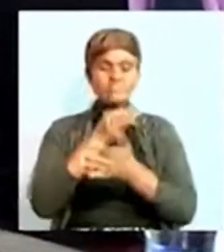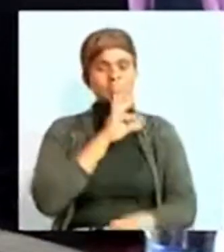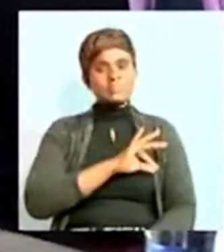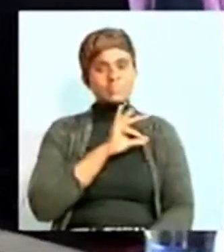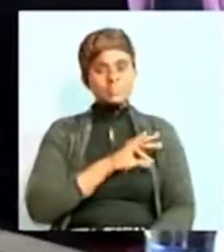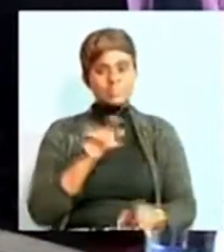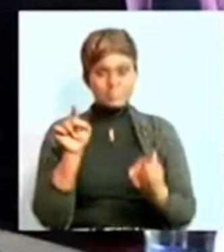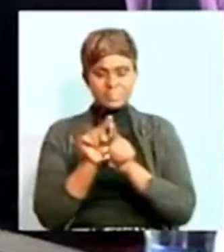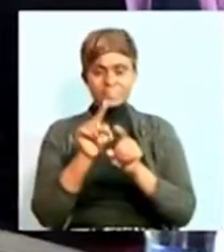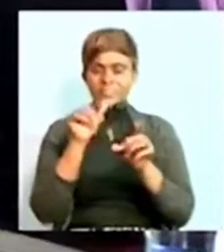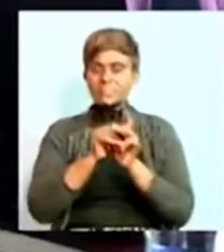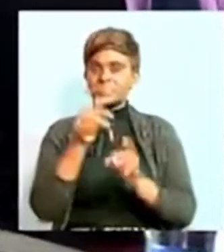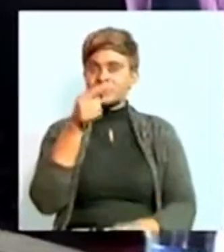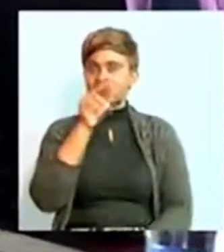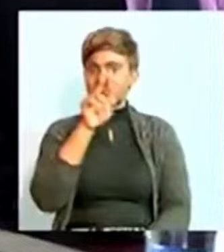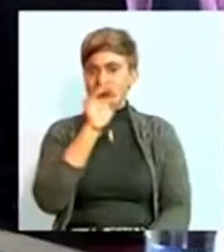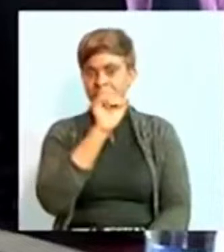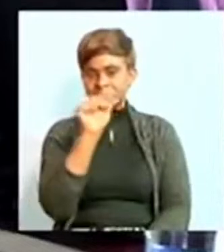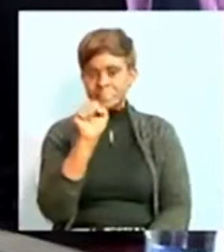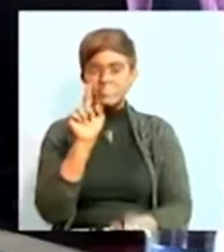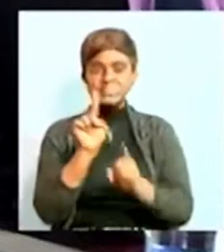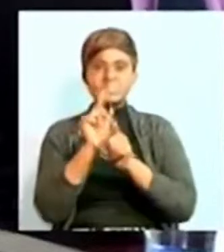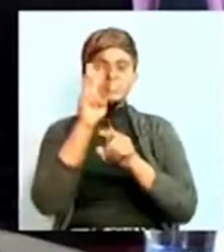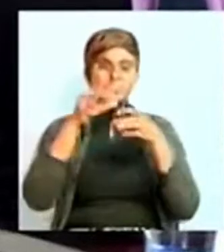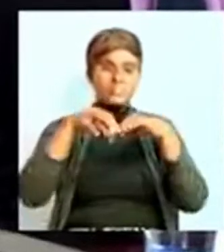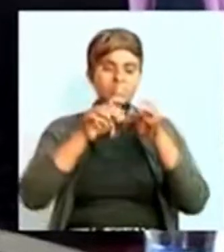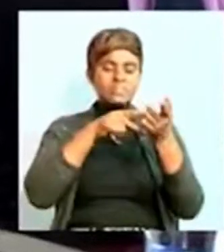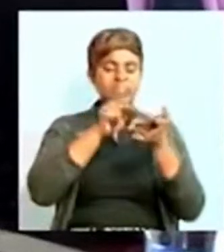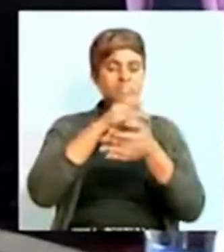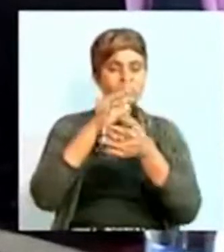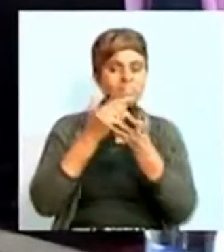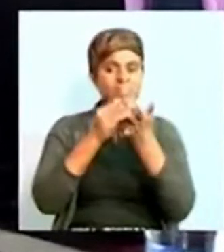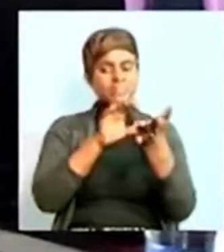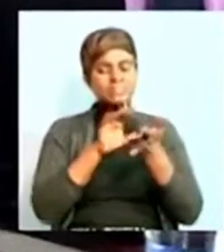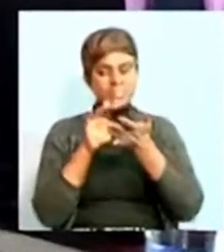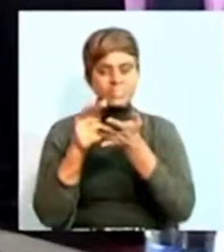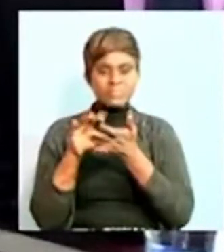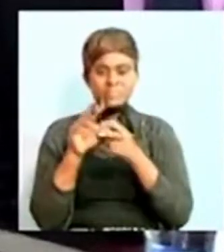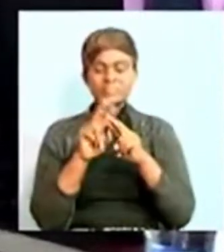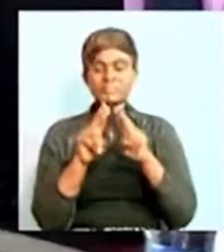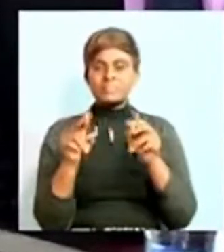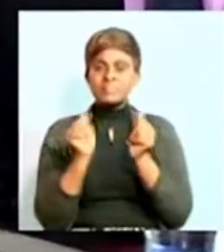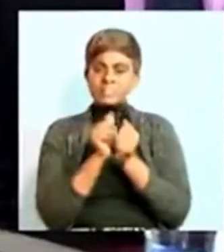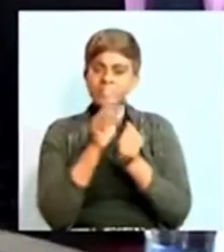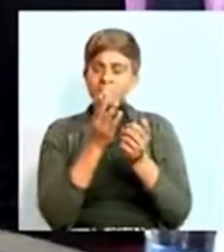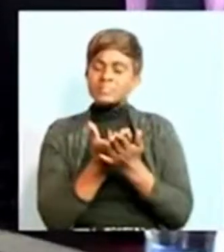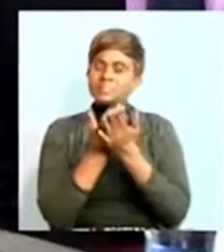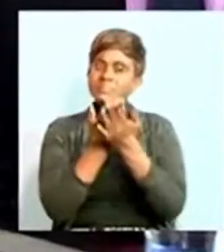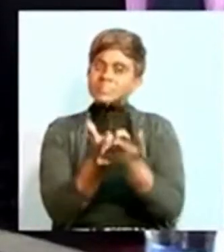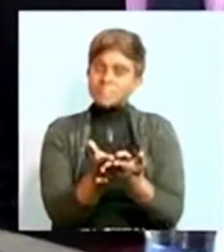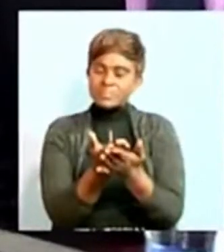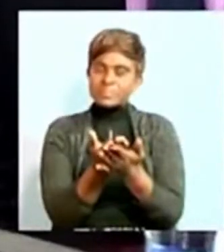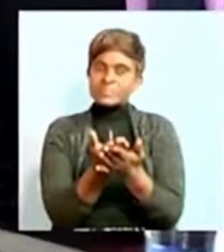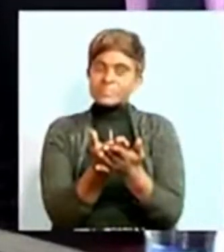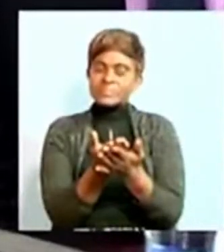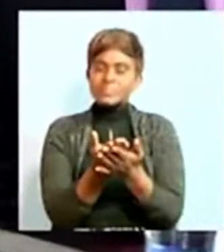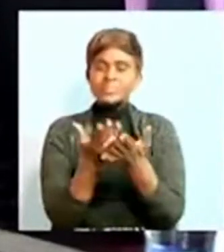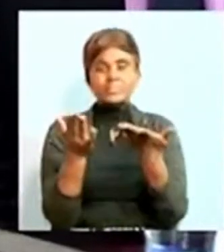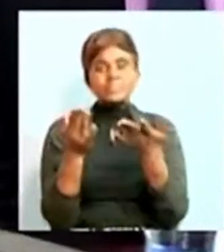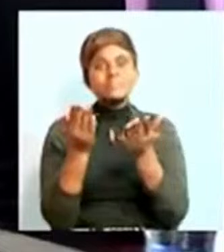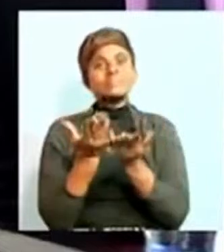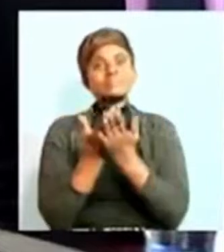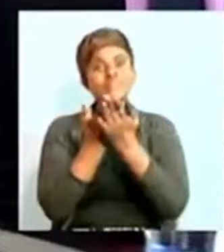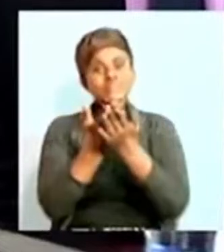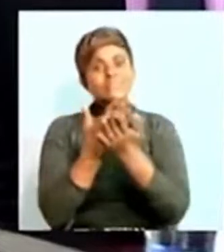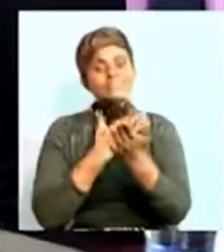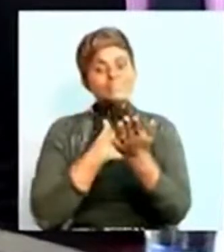at gross and will continue paying off the debt. Chair, with these submissions, permit me to submit